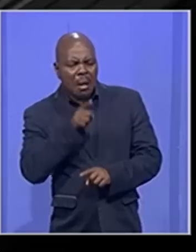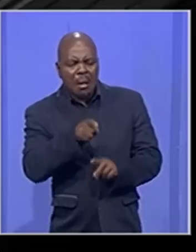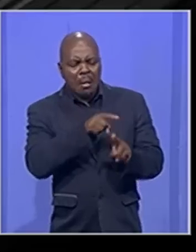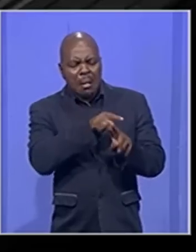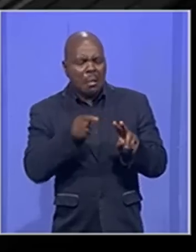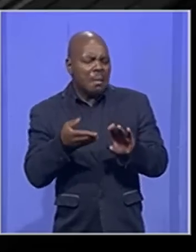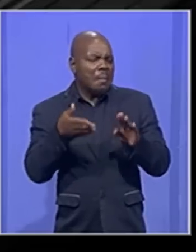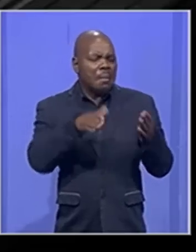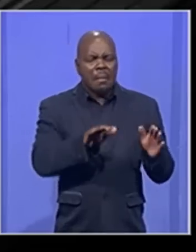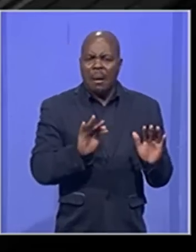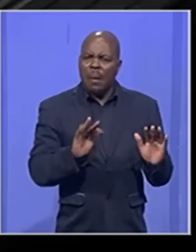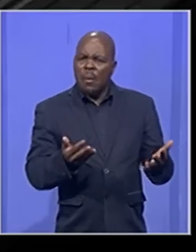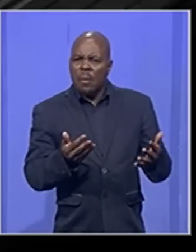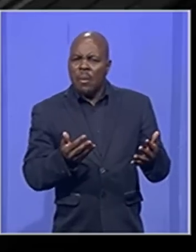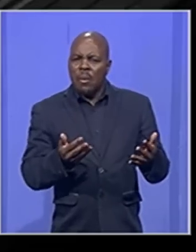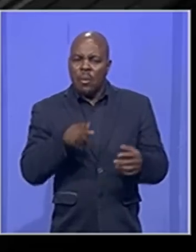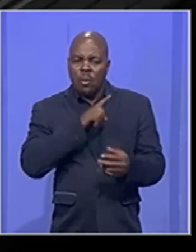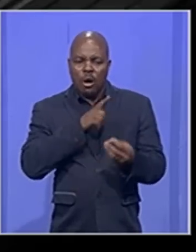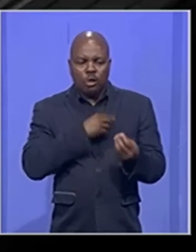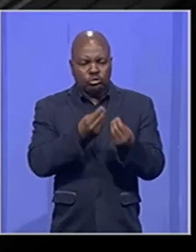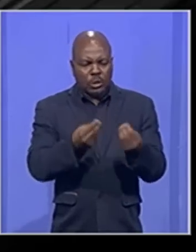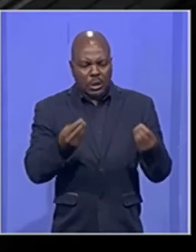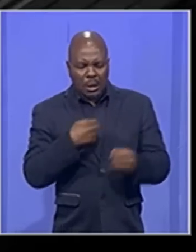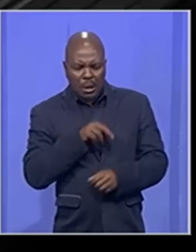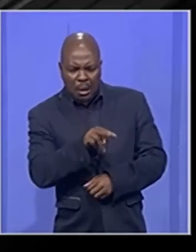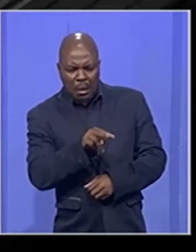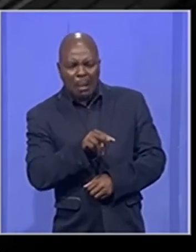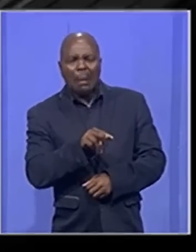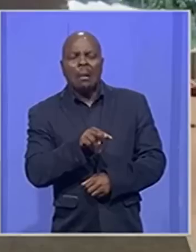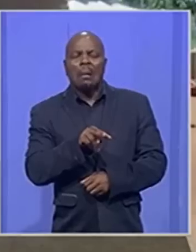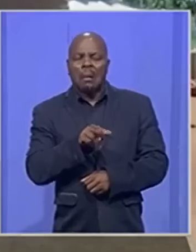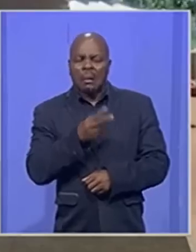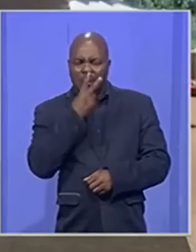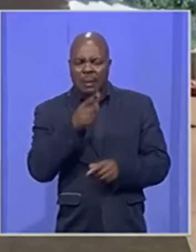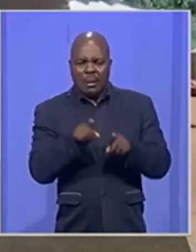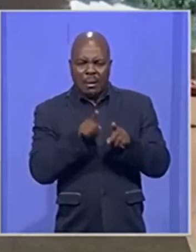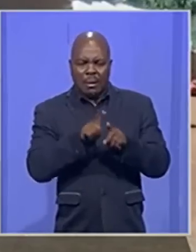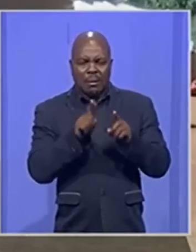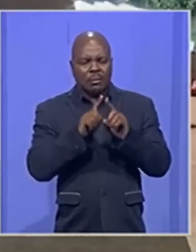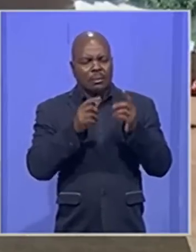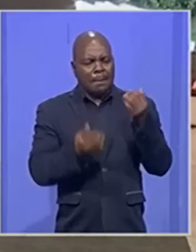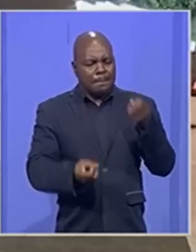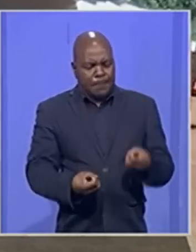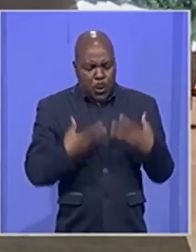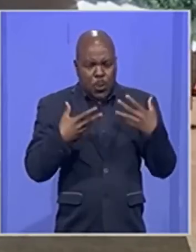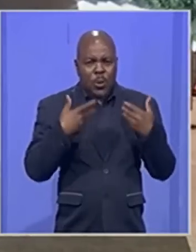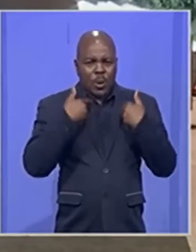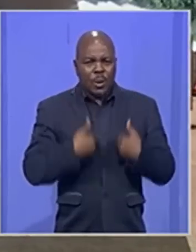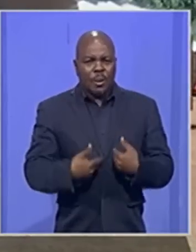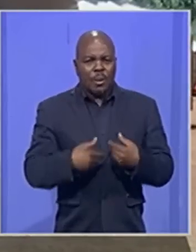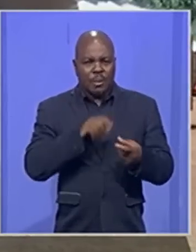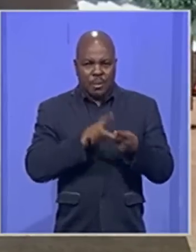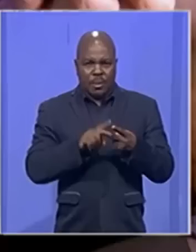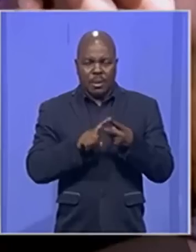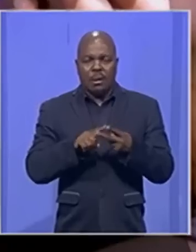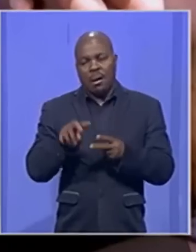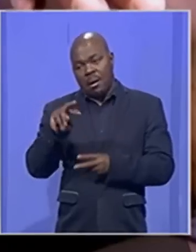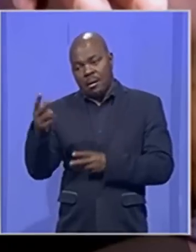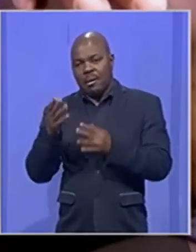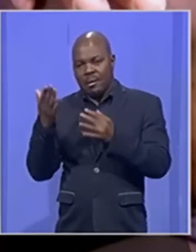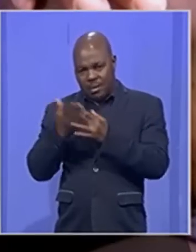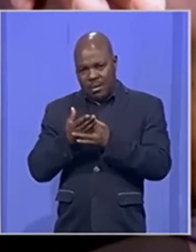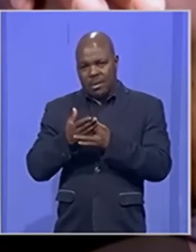morago gore bana bao ba fitlhele ka se go bonalang e le mabadi a go fisiwa ke molelo. Mme re ka netefatsa gape gore go na le kgetse nngwe gape le yone